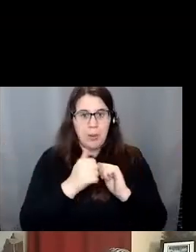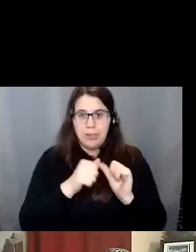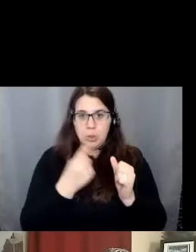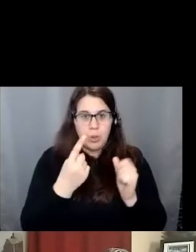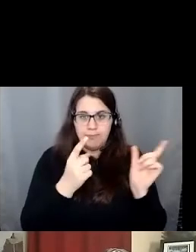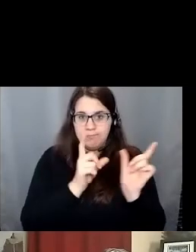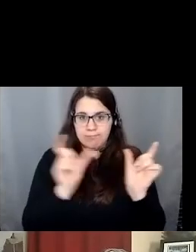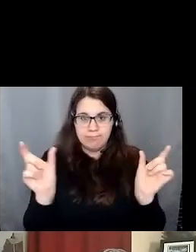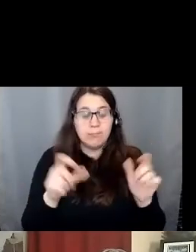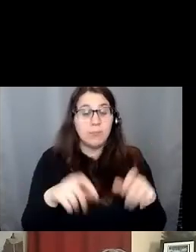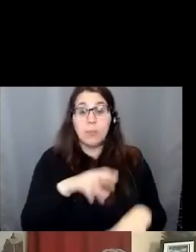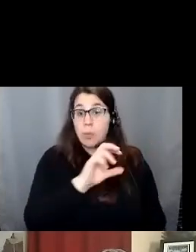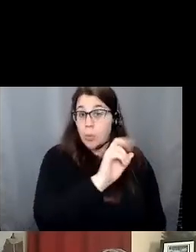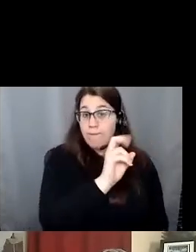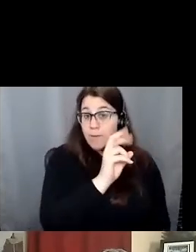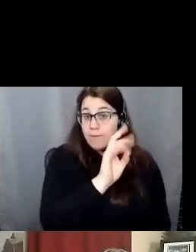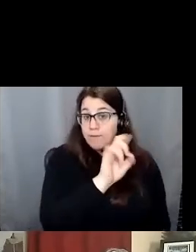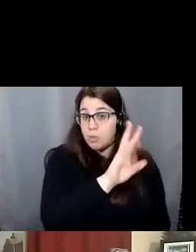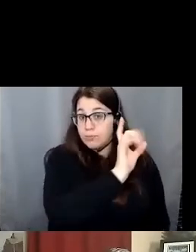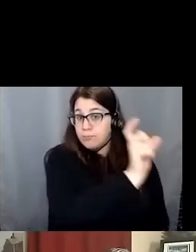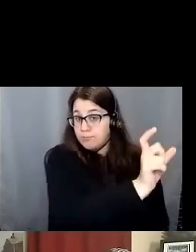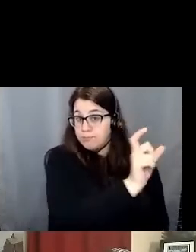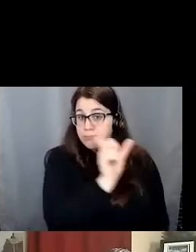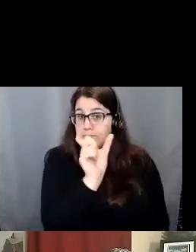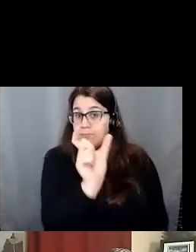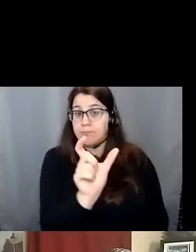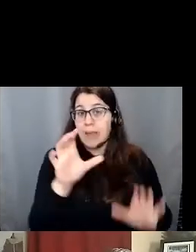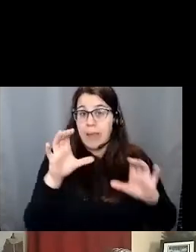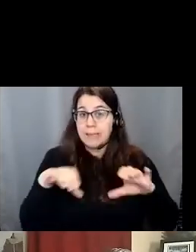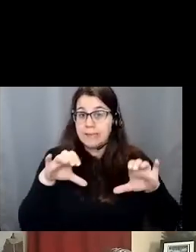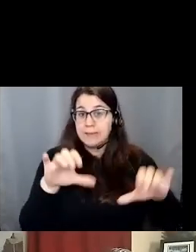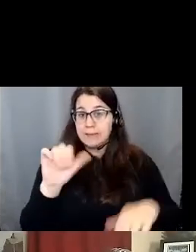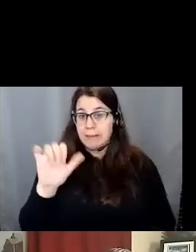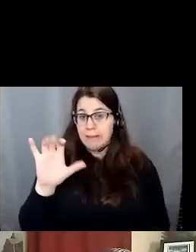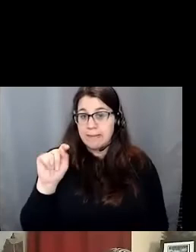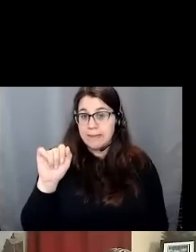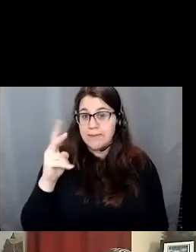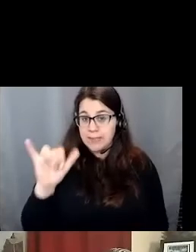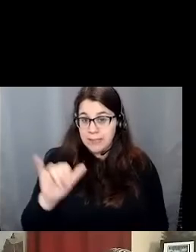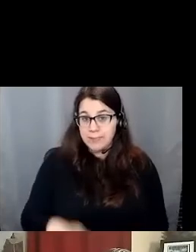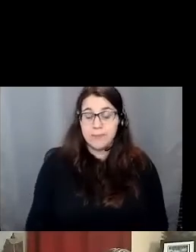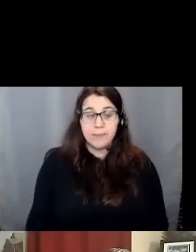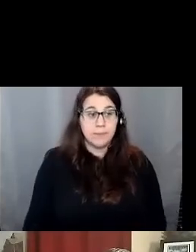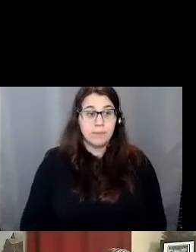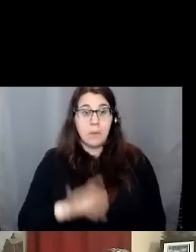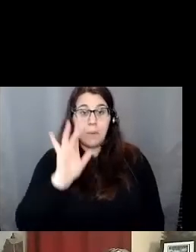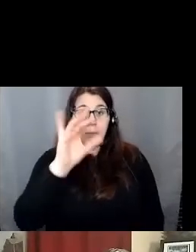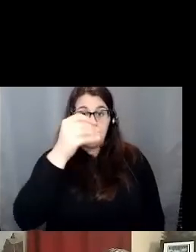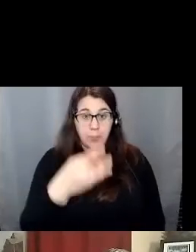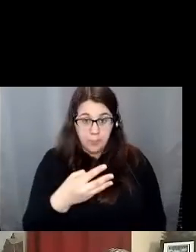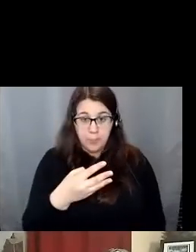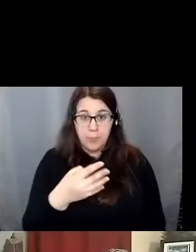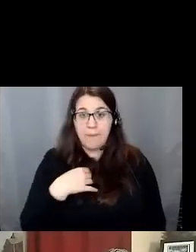from the overview page, the next one we have is the activity page. And so when we click on the activity button, we have 4